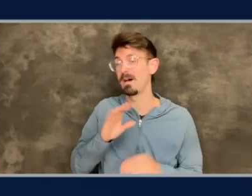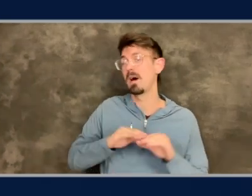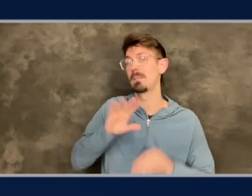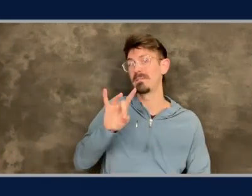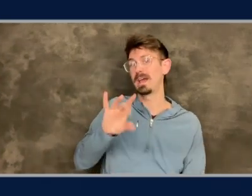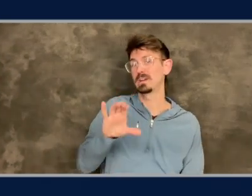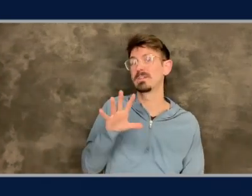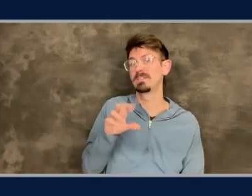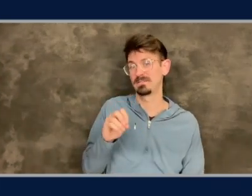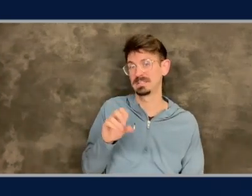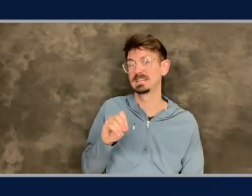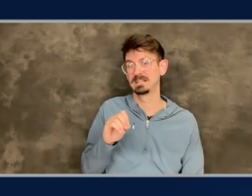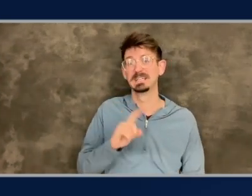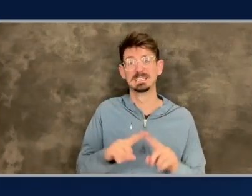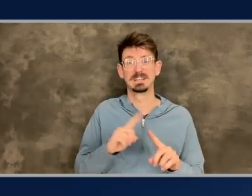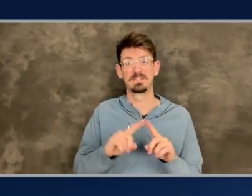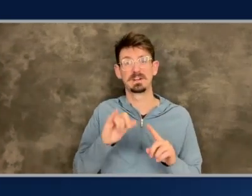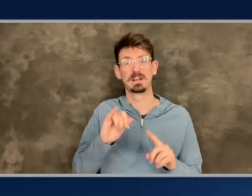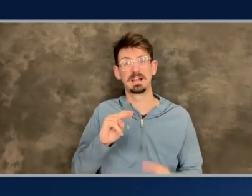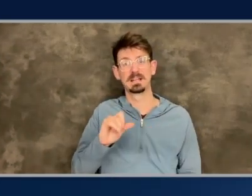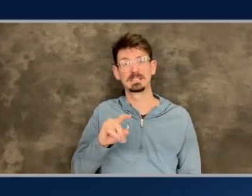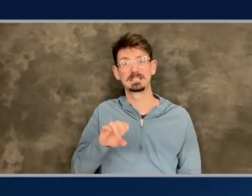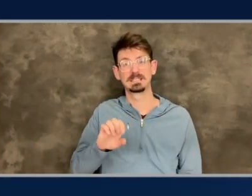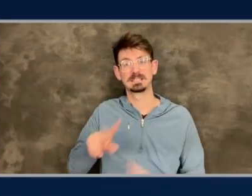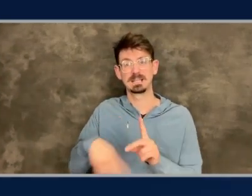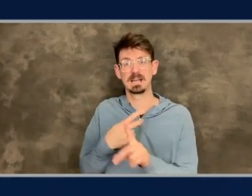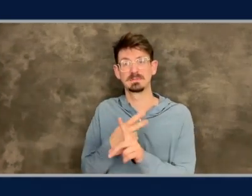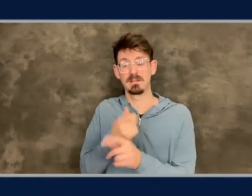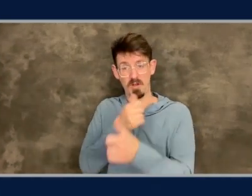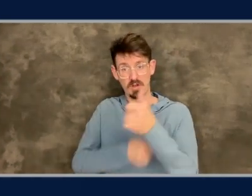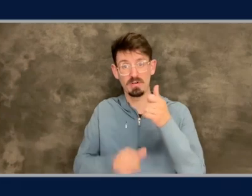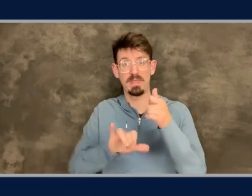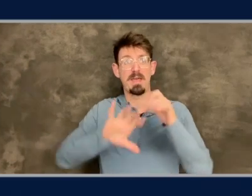850 instance types. Within those 850 are a set of